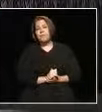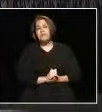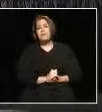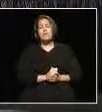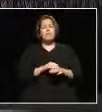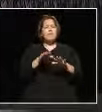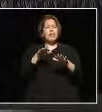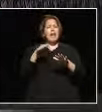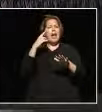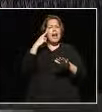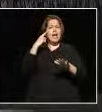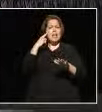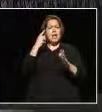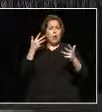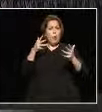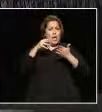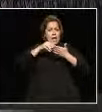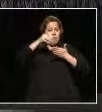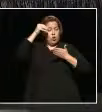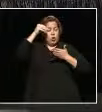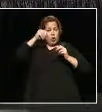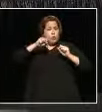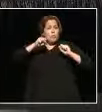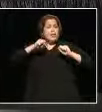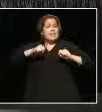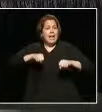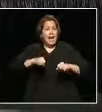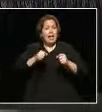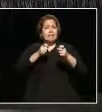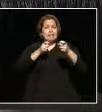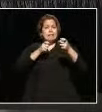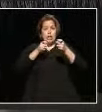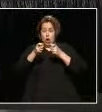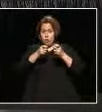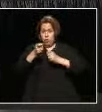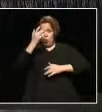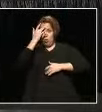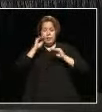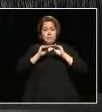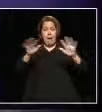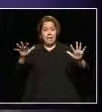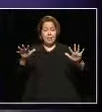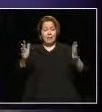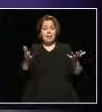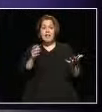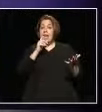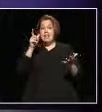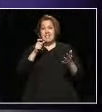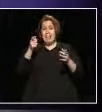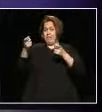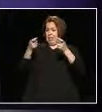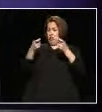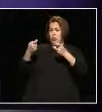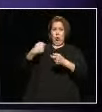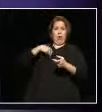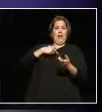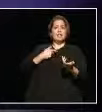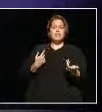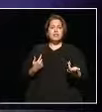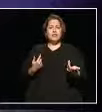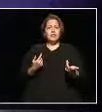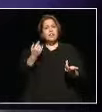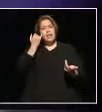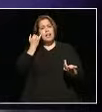I think we've learned that we can control this pandemic. It doesn't have to control us. If we